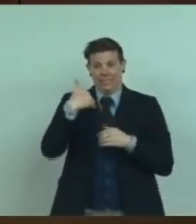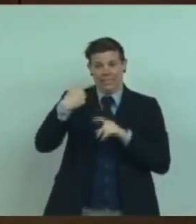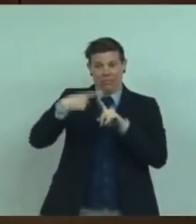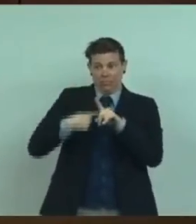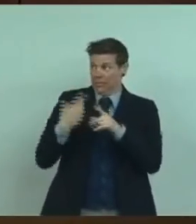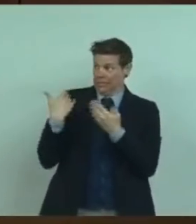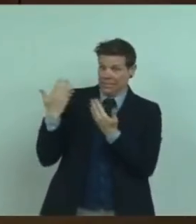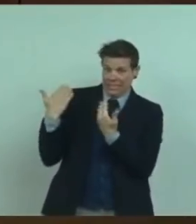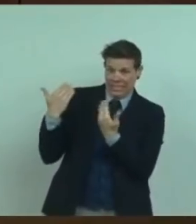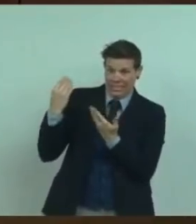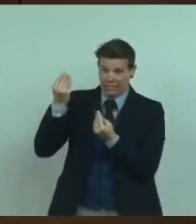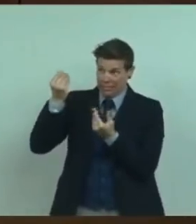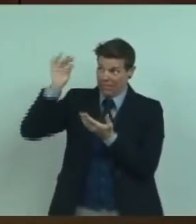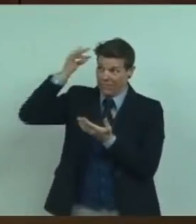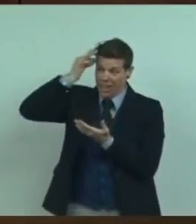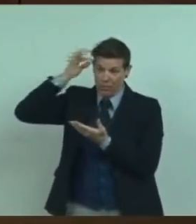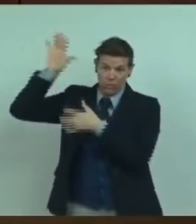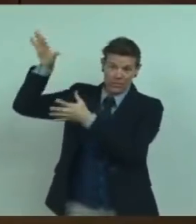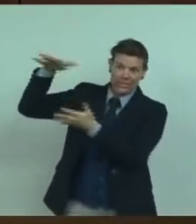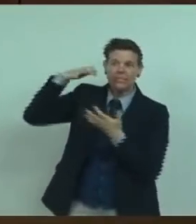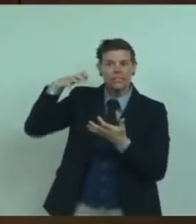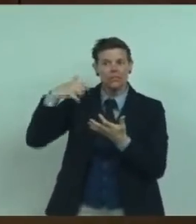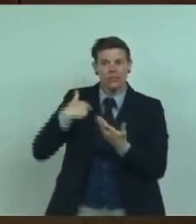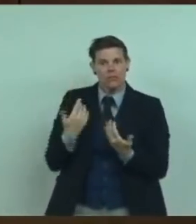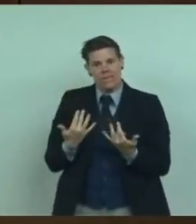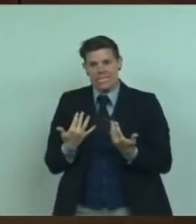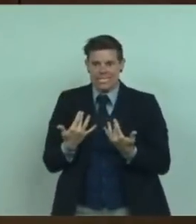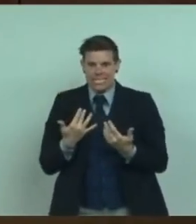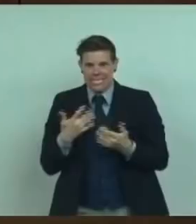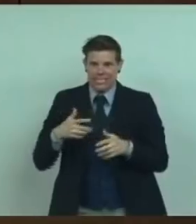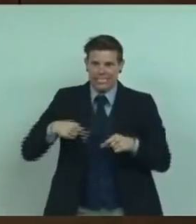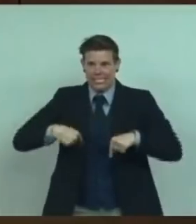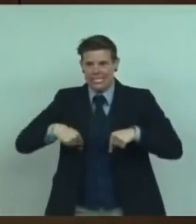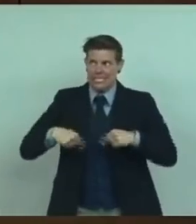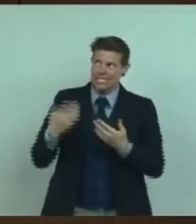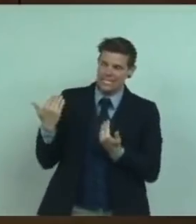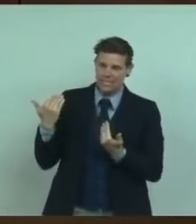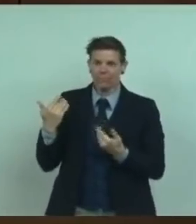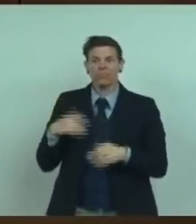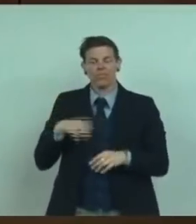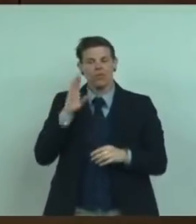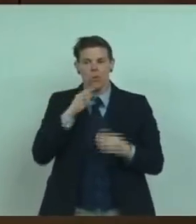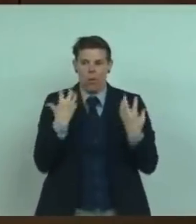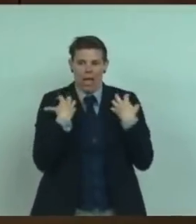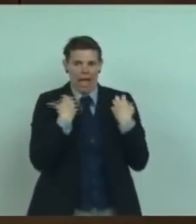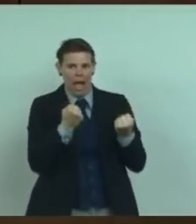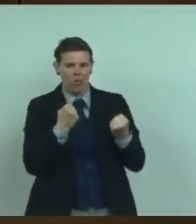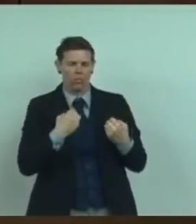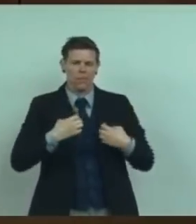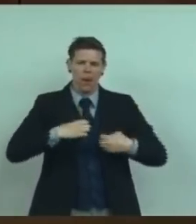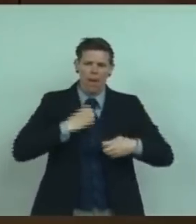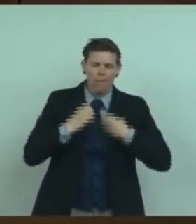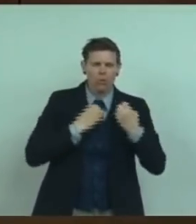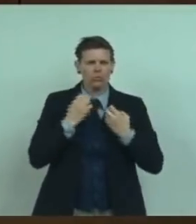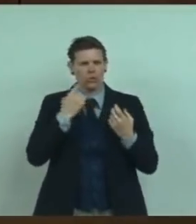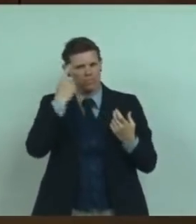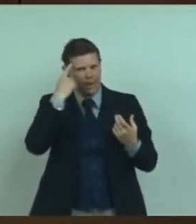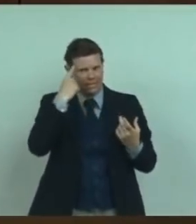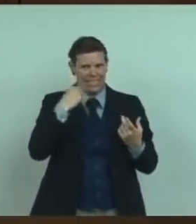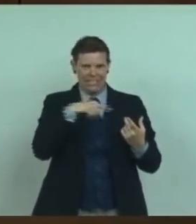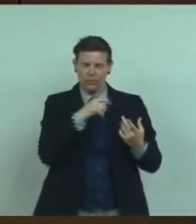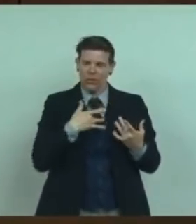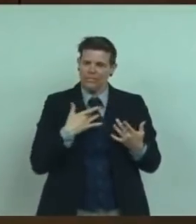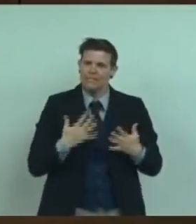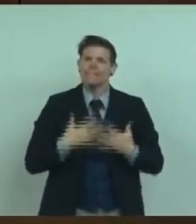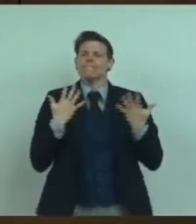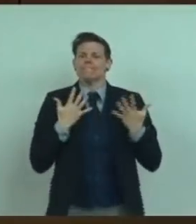But his health is good and his spirits are good, and he takes his effort very seriously about protecting every